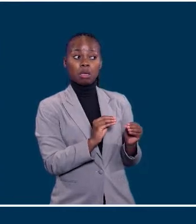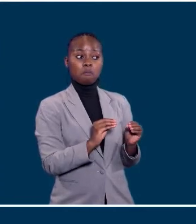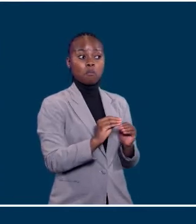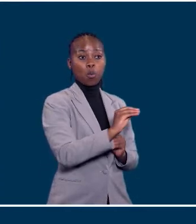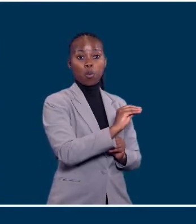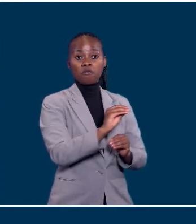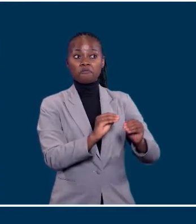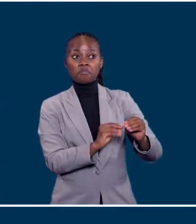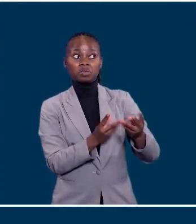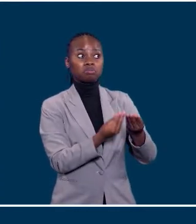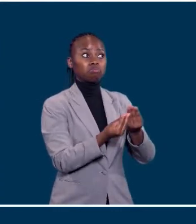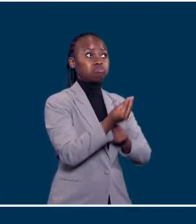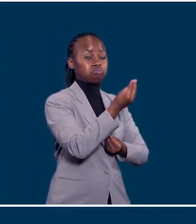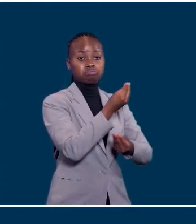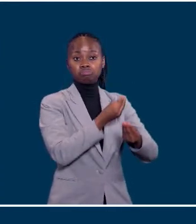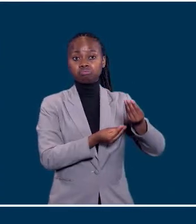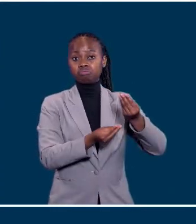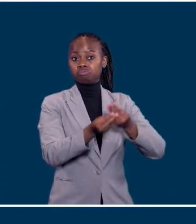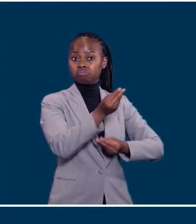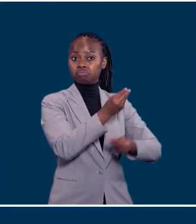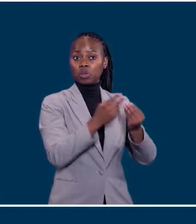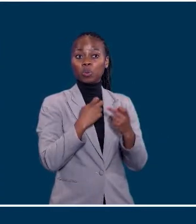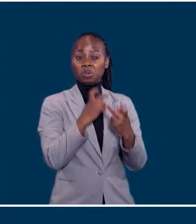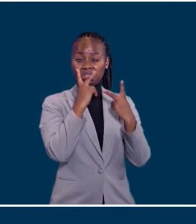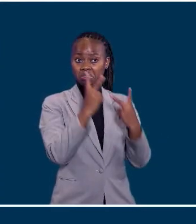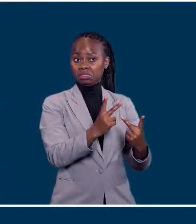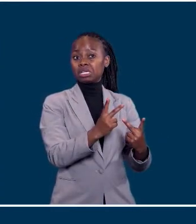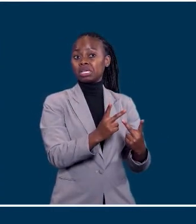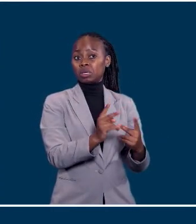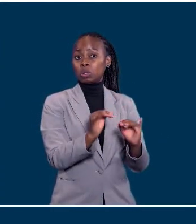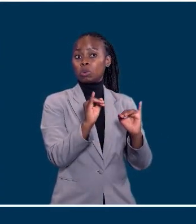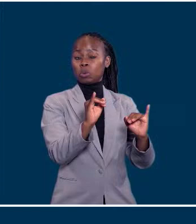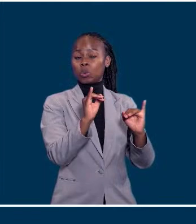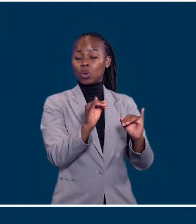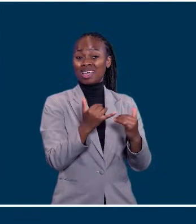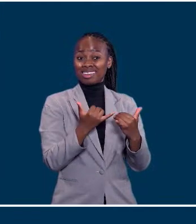or another. And you can see here that